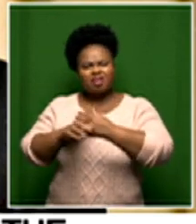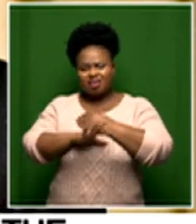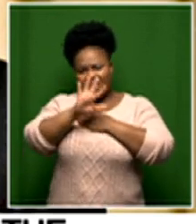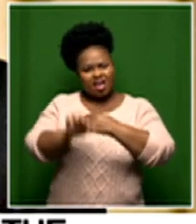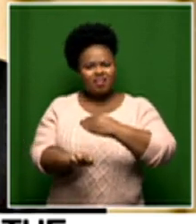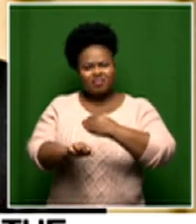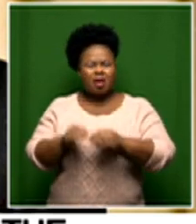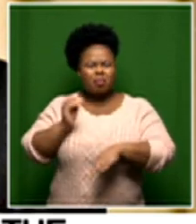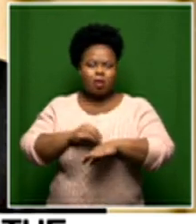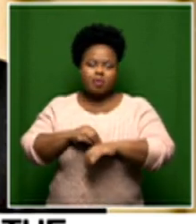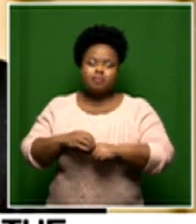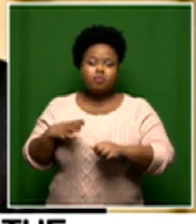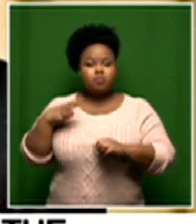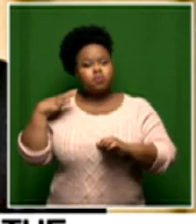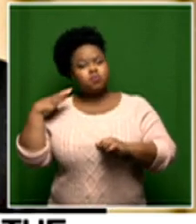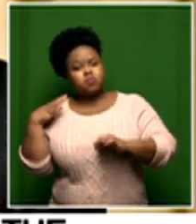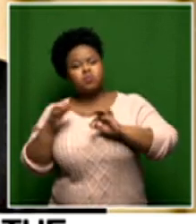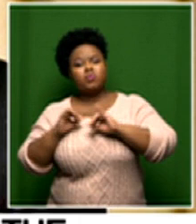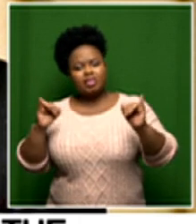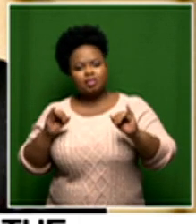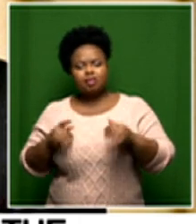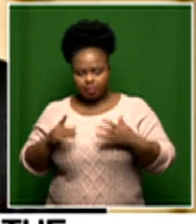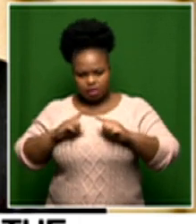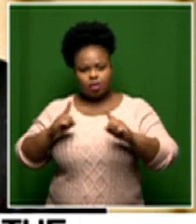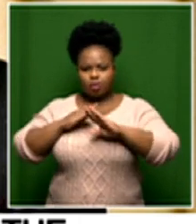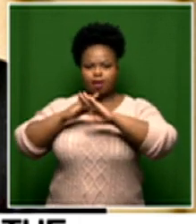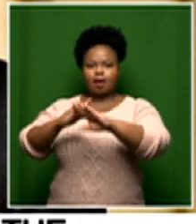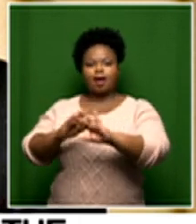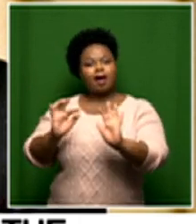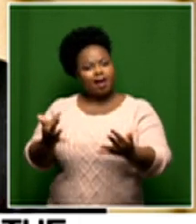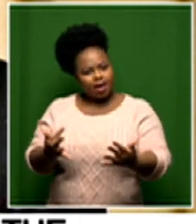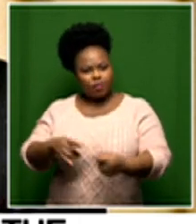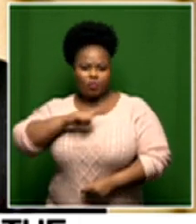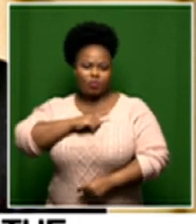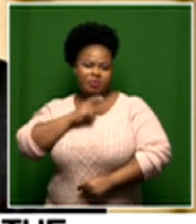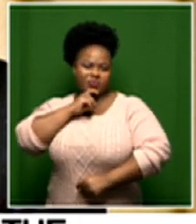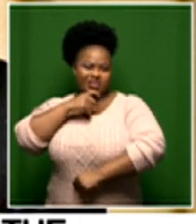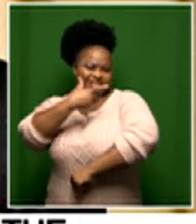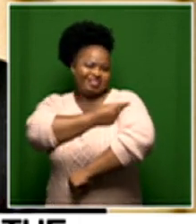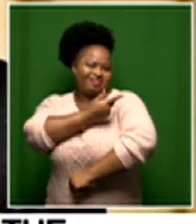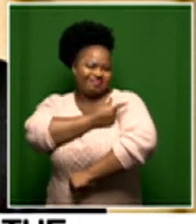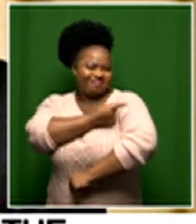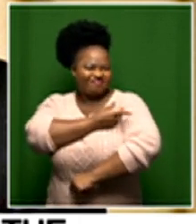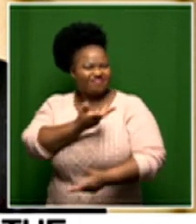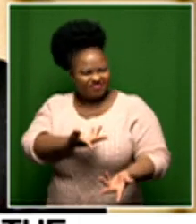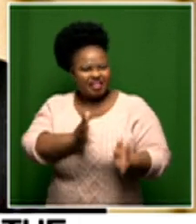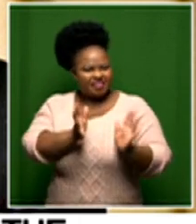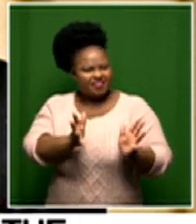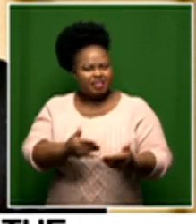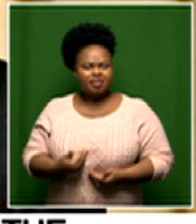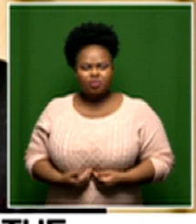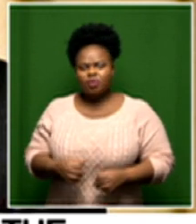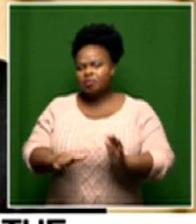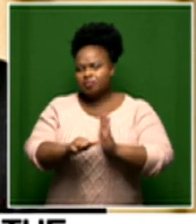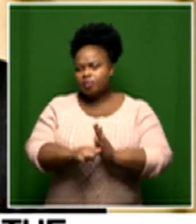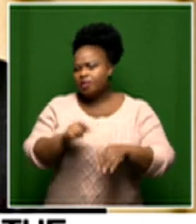problems in the past that we have actually avoided simply because of the use of vaccines. And so it's